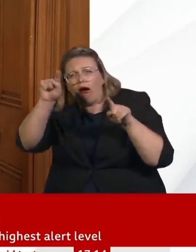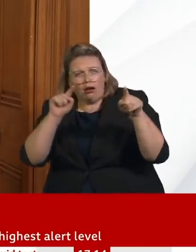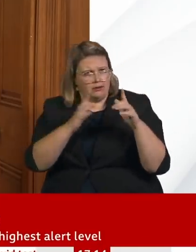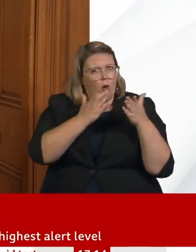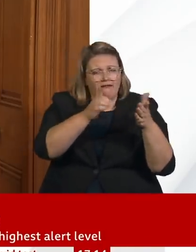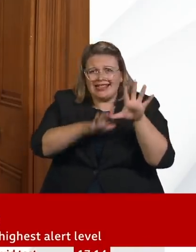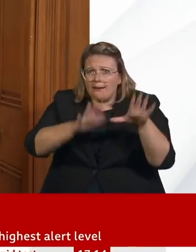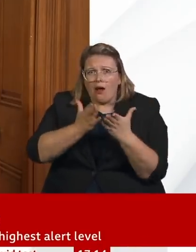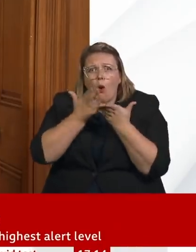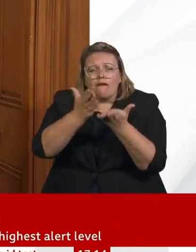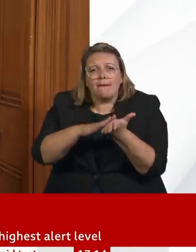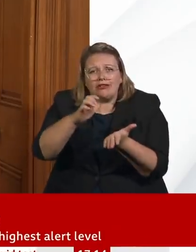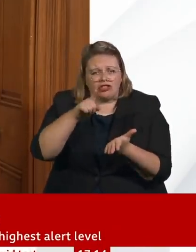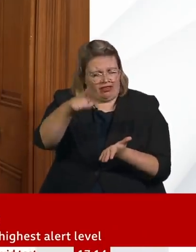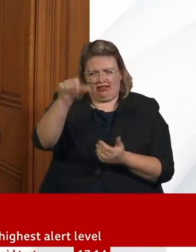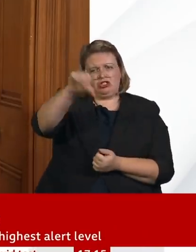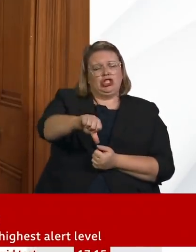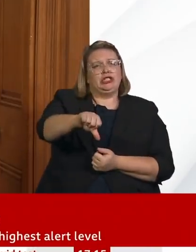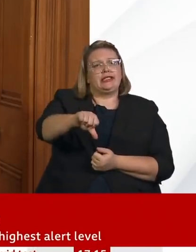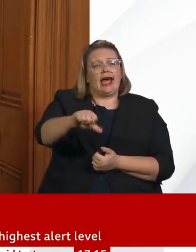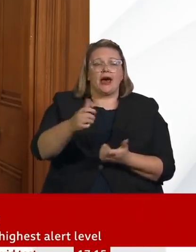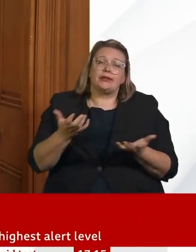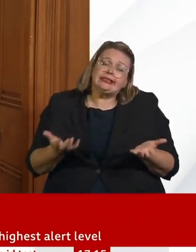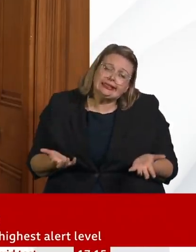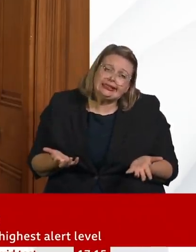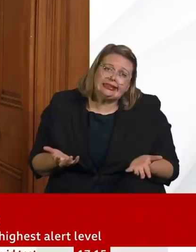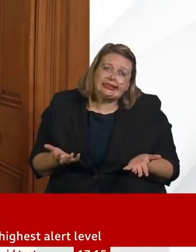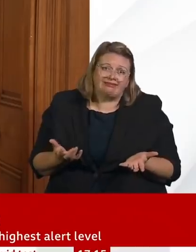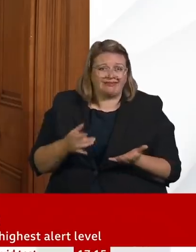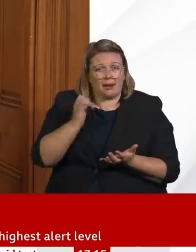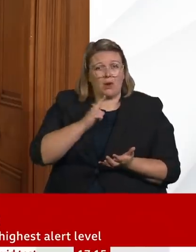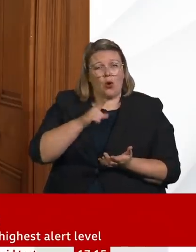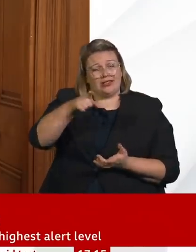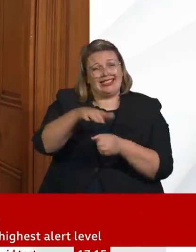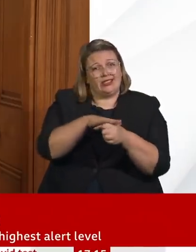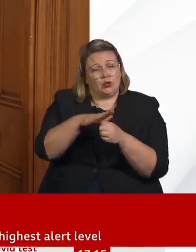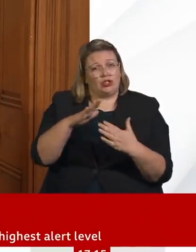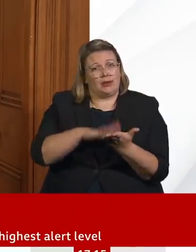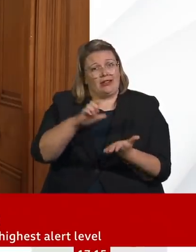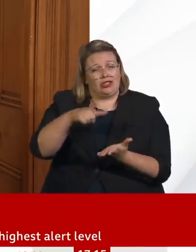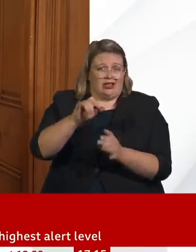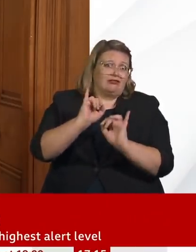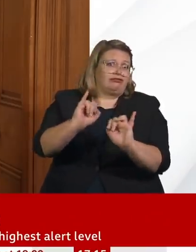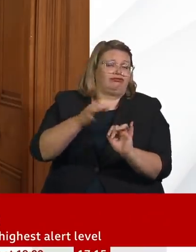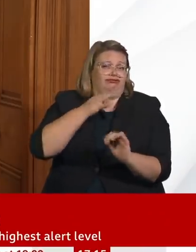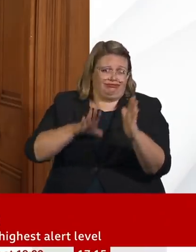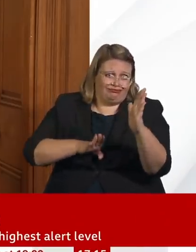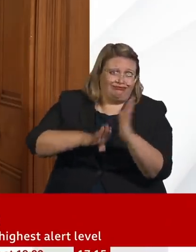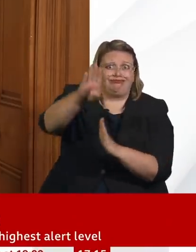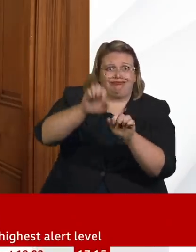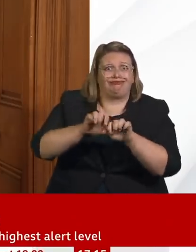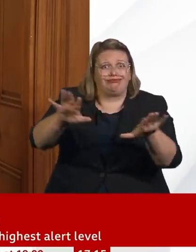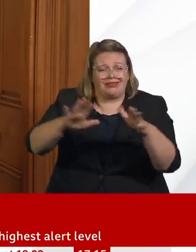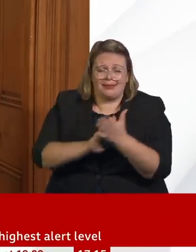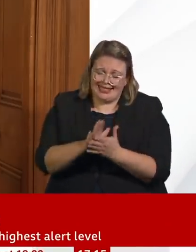this, unfortunately, and given the public health situation, I must now proceed with moving Greater